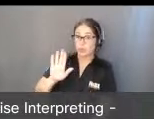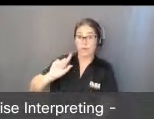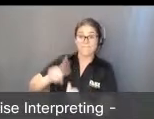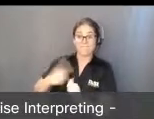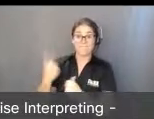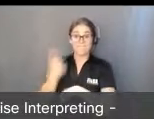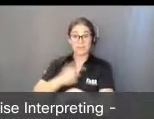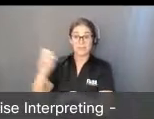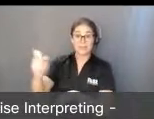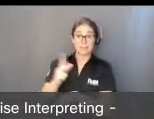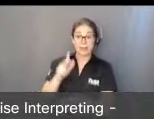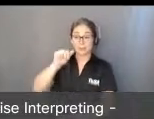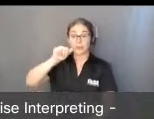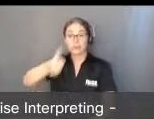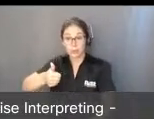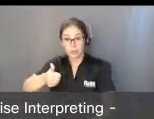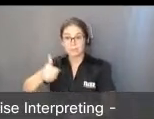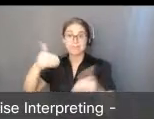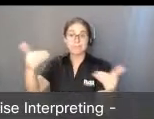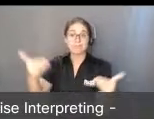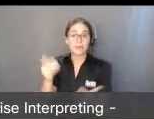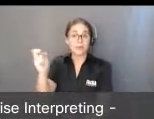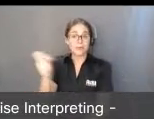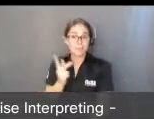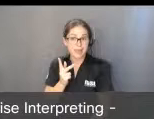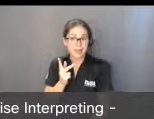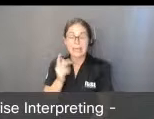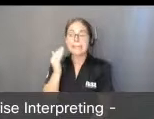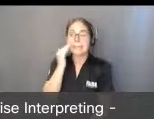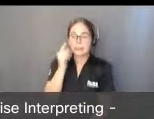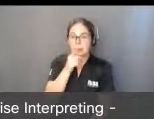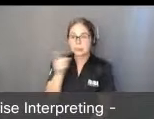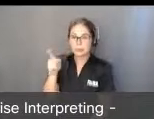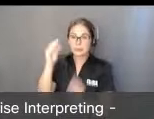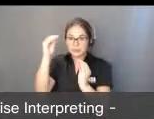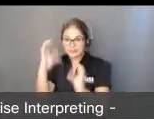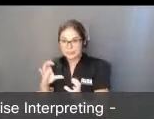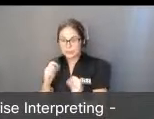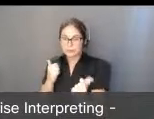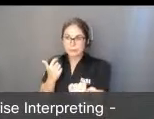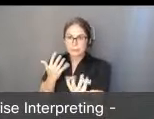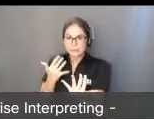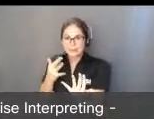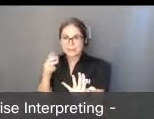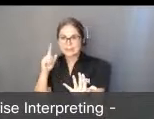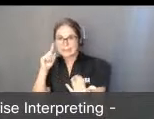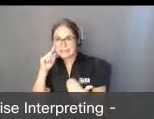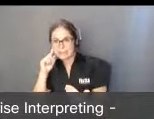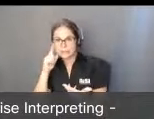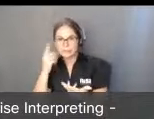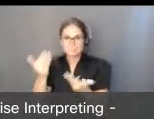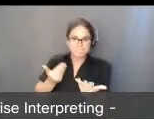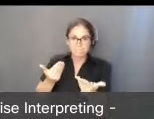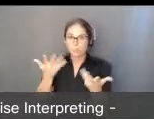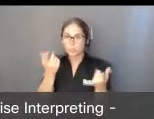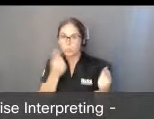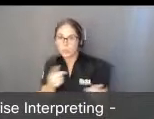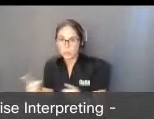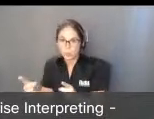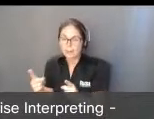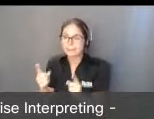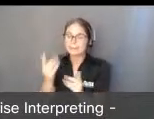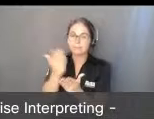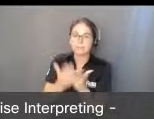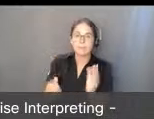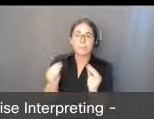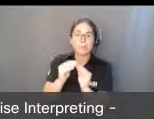I want to welcome you back. I know that you're waiting to hear quite a bit and get some guidance. And then, of course,